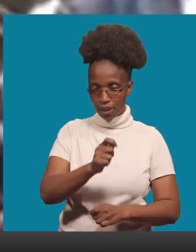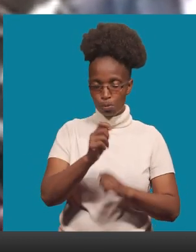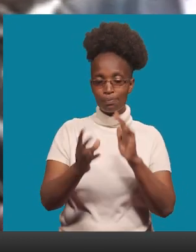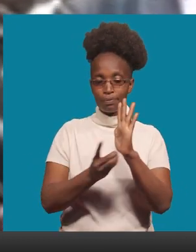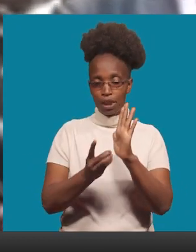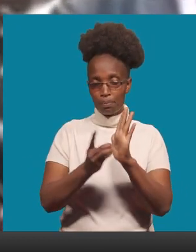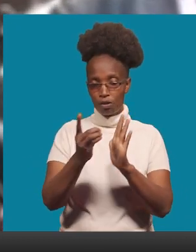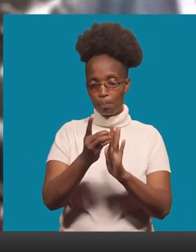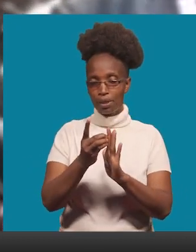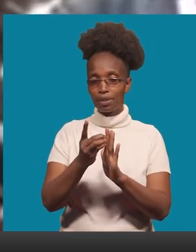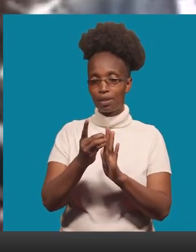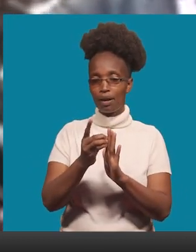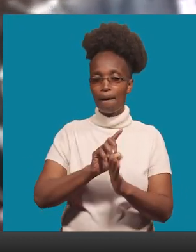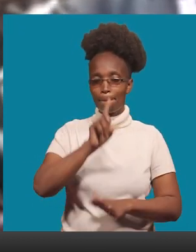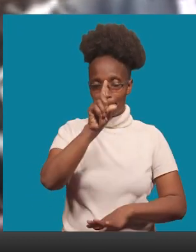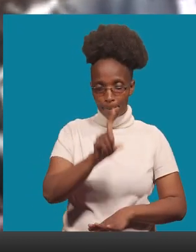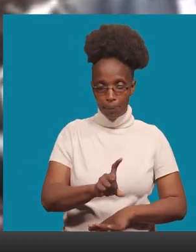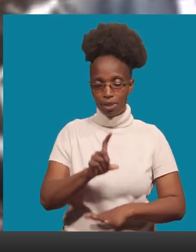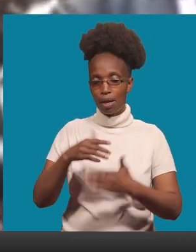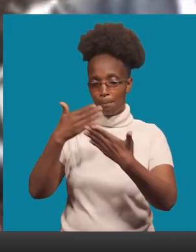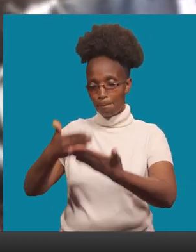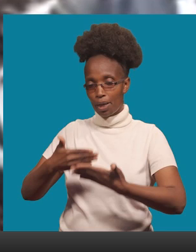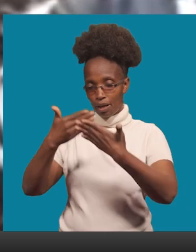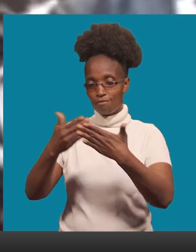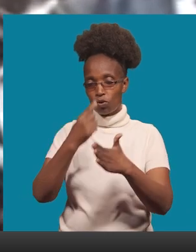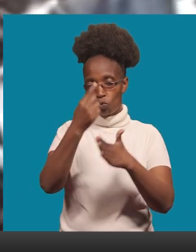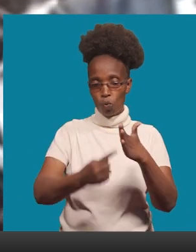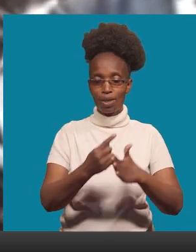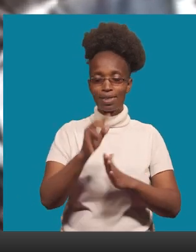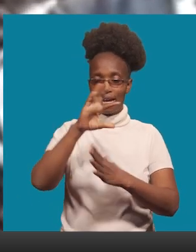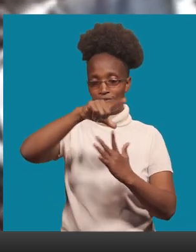are respected, and the development that surely deserve, they get.